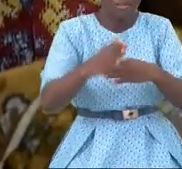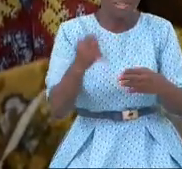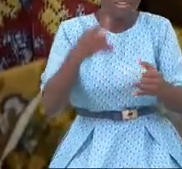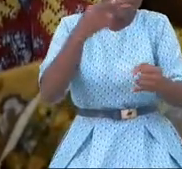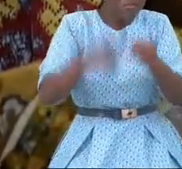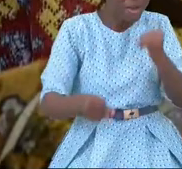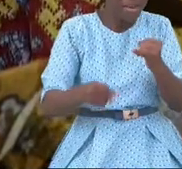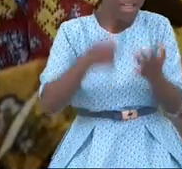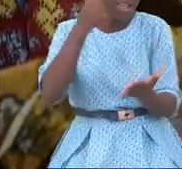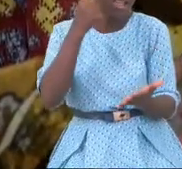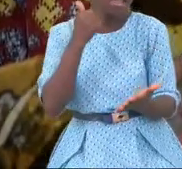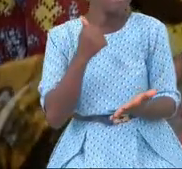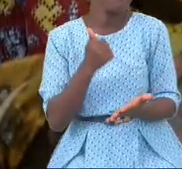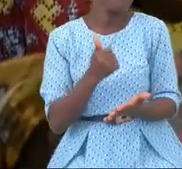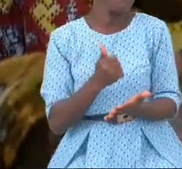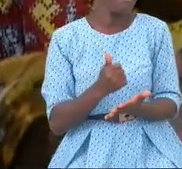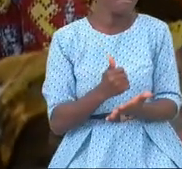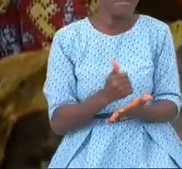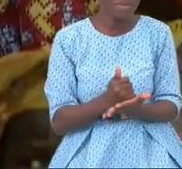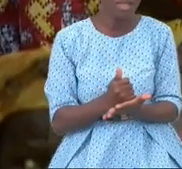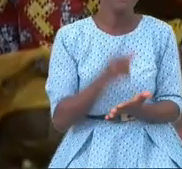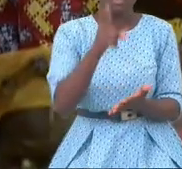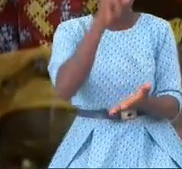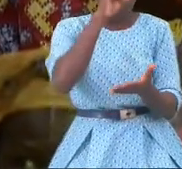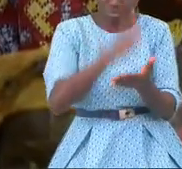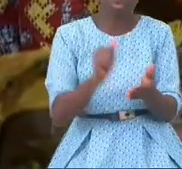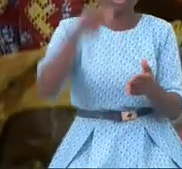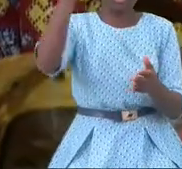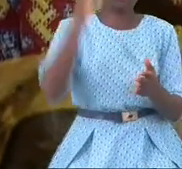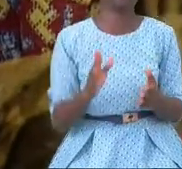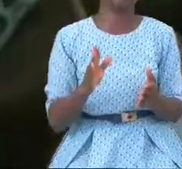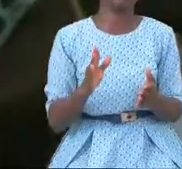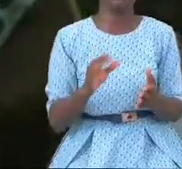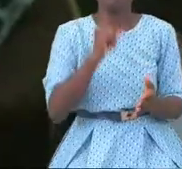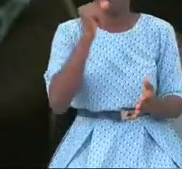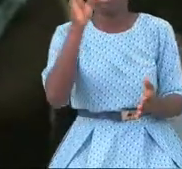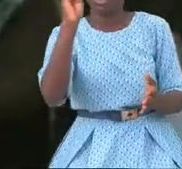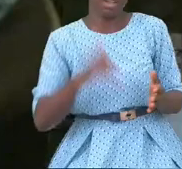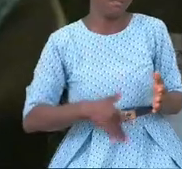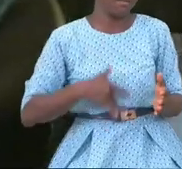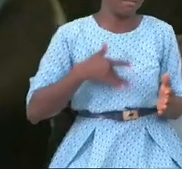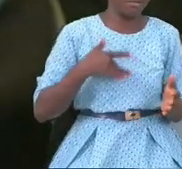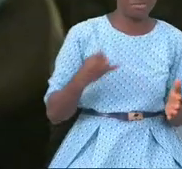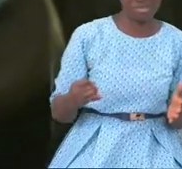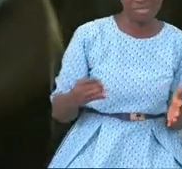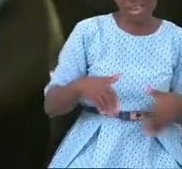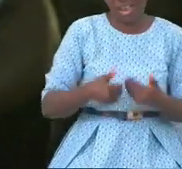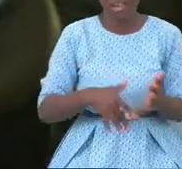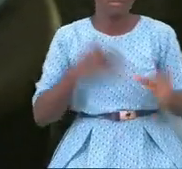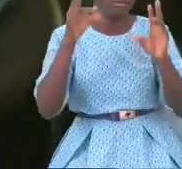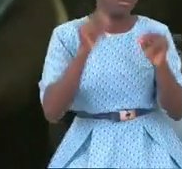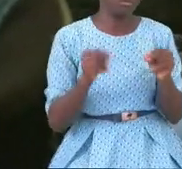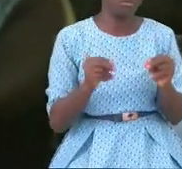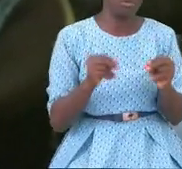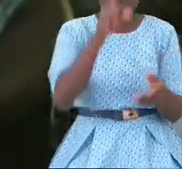he has done it for me. Raise up your hand anywhere you are. If you are listening over the radio, you can raise up your hand and